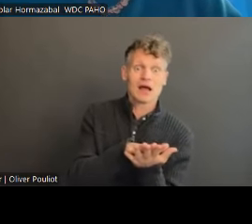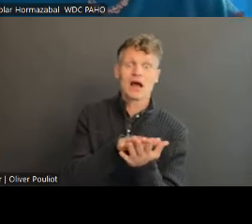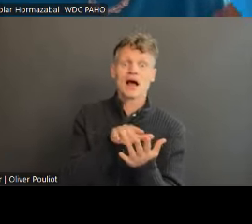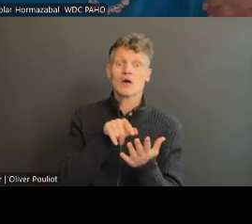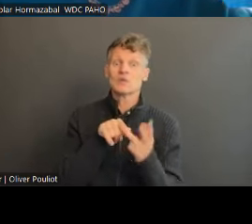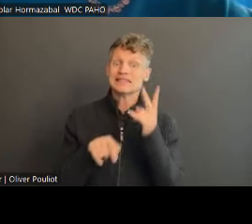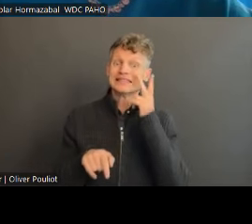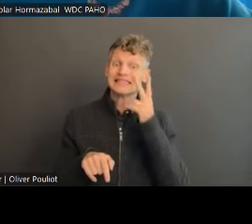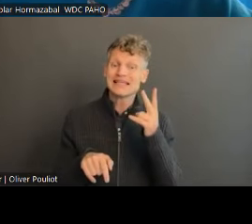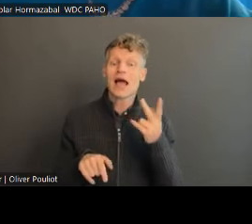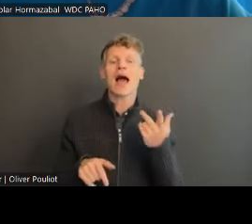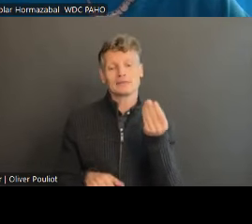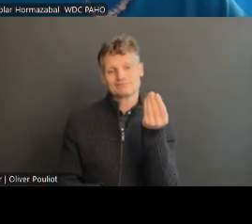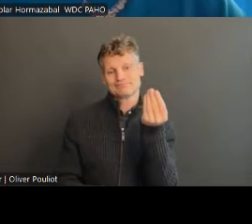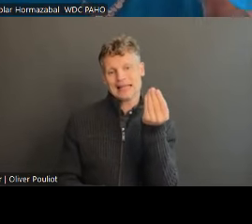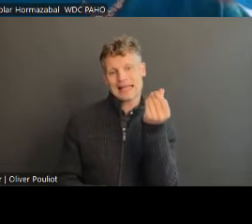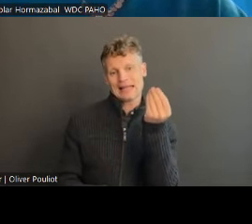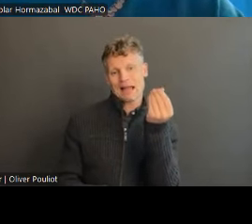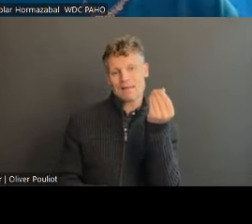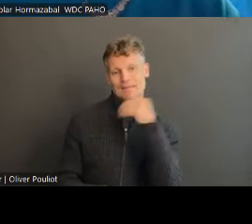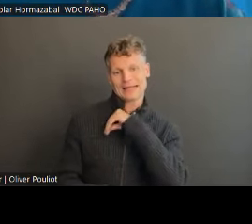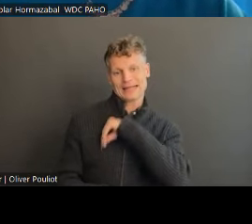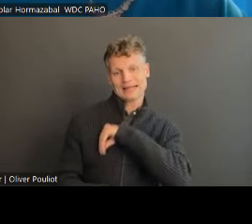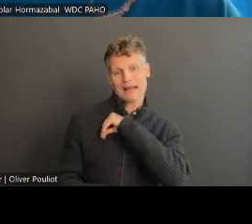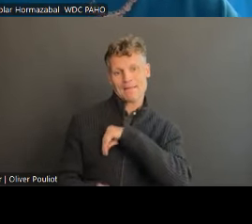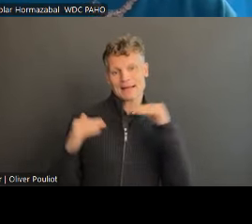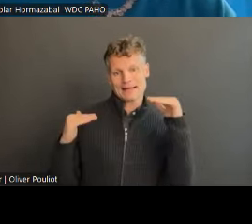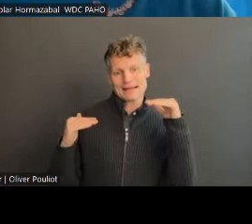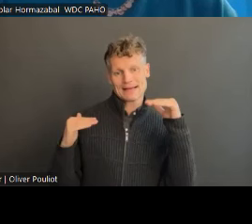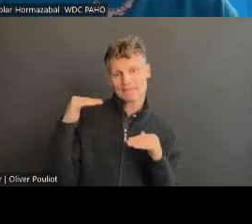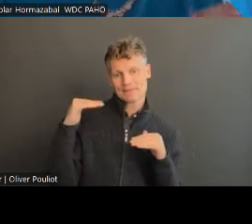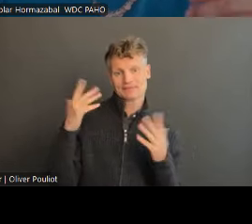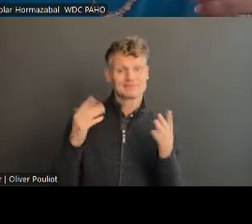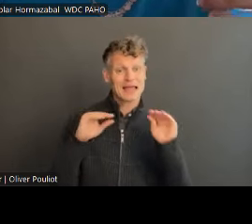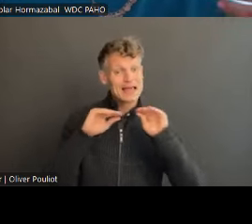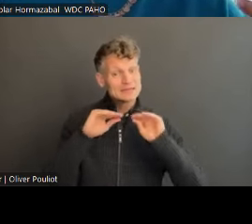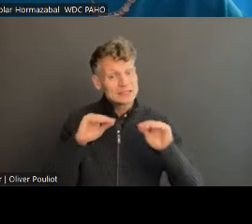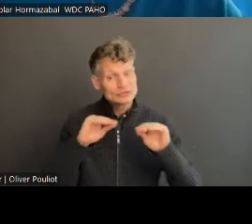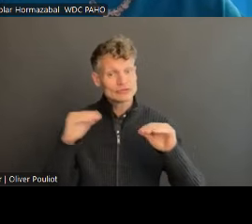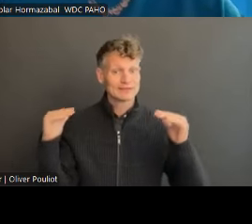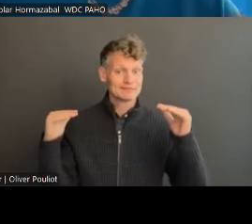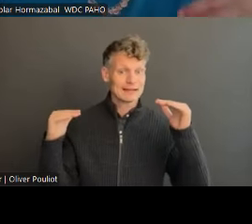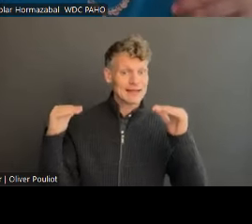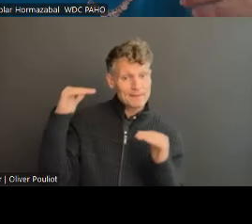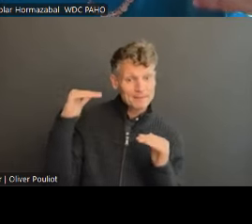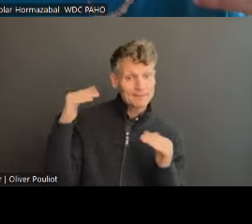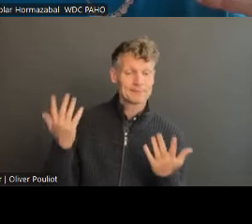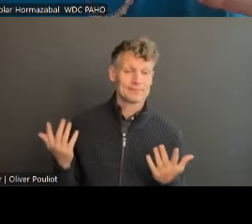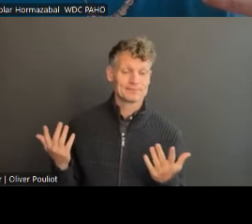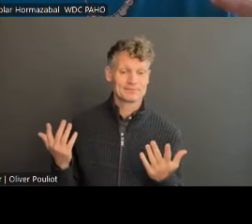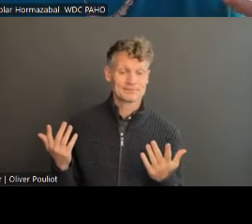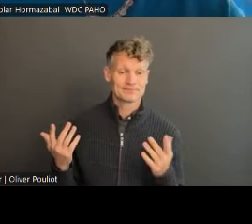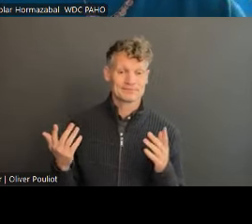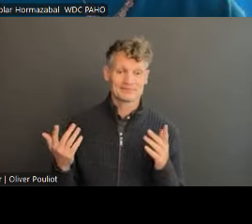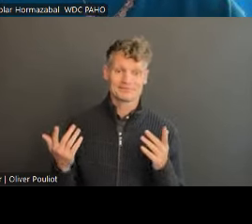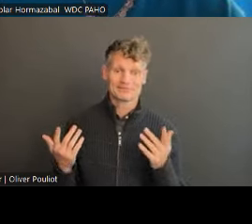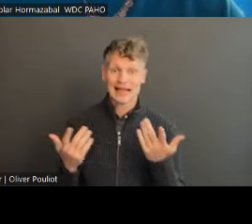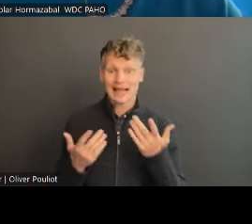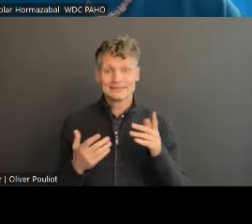de are con income respecto a gaps, vivencias, ¿no es educational cierto?, de level situaciones de gaps. There are discriminación por razones gaps in terms of étnicas, por razones, experience, ¿cierto?,